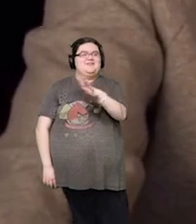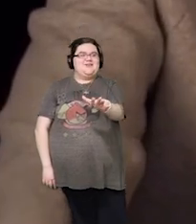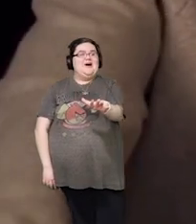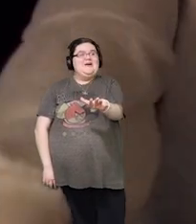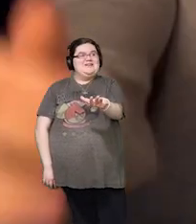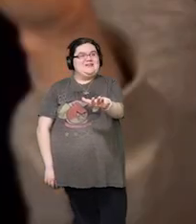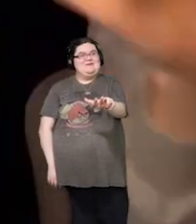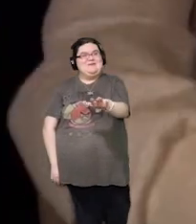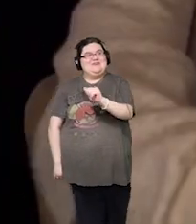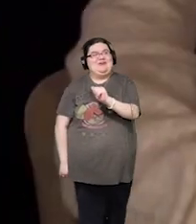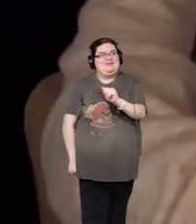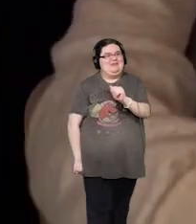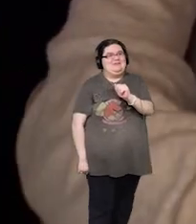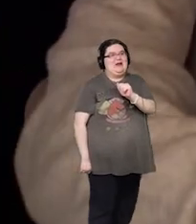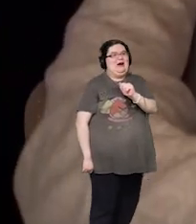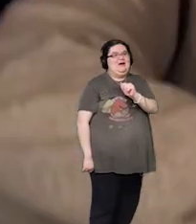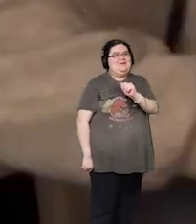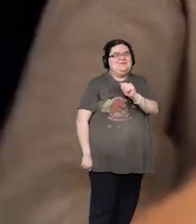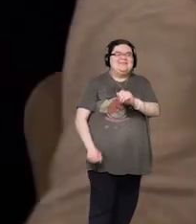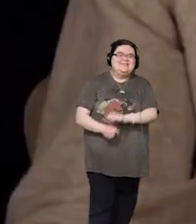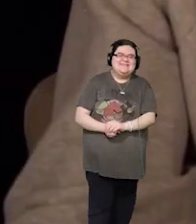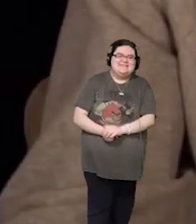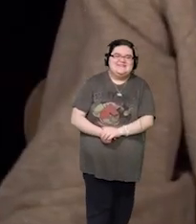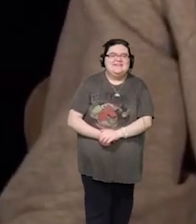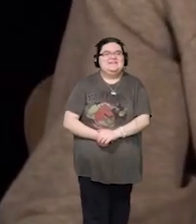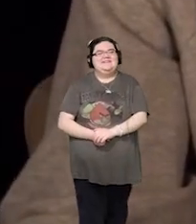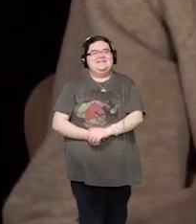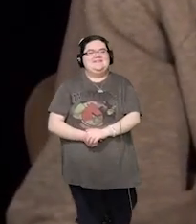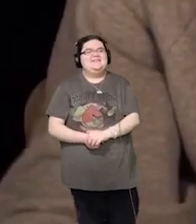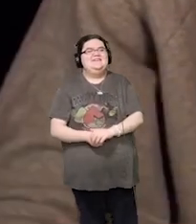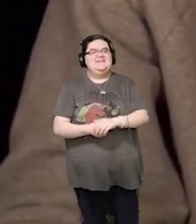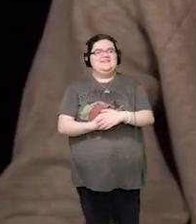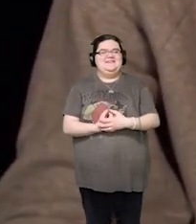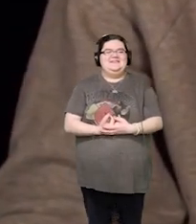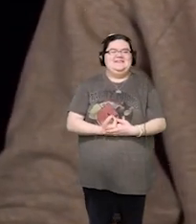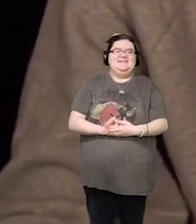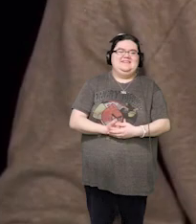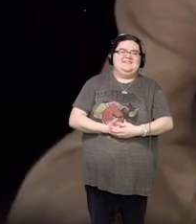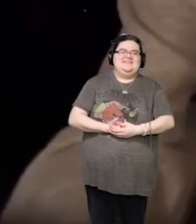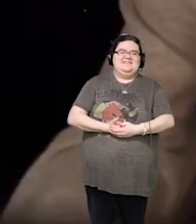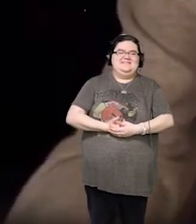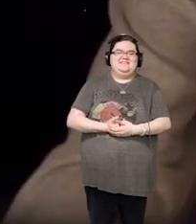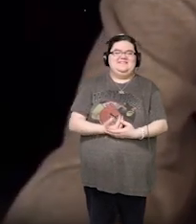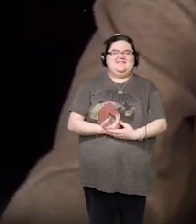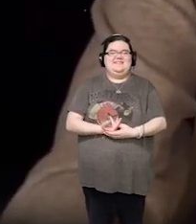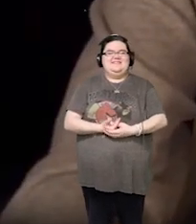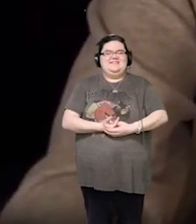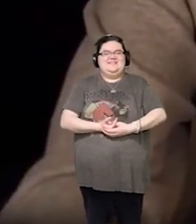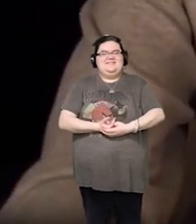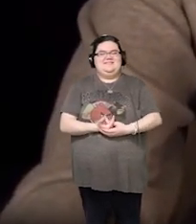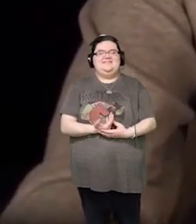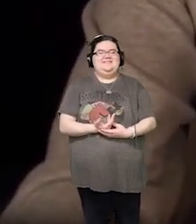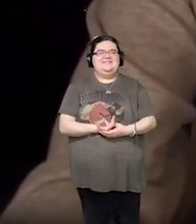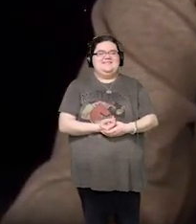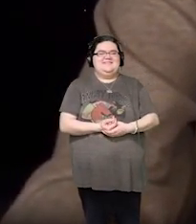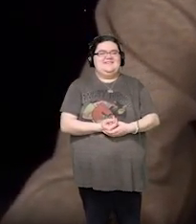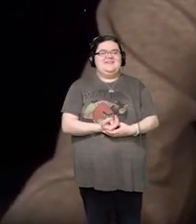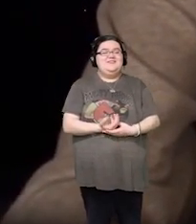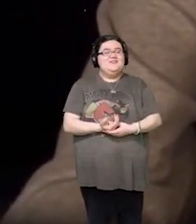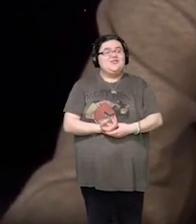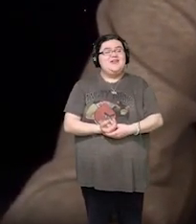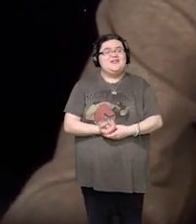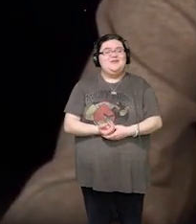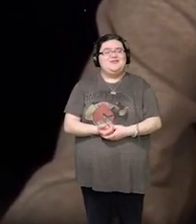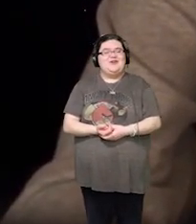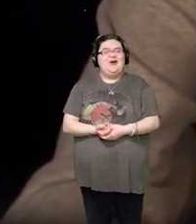I you thought see that? Was if your dog ever runs somewhere darker, into I was like, oh. You get some contact lenses, and it will never do it again. You saw it die. You silly.